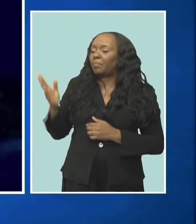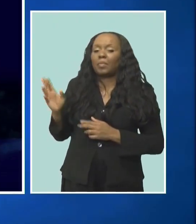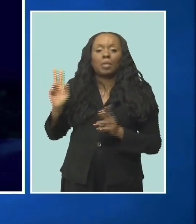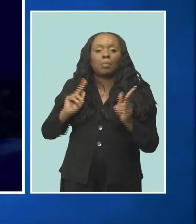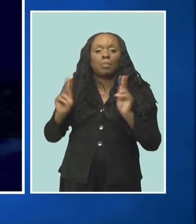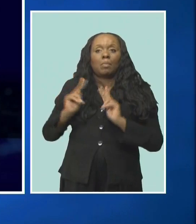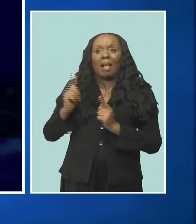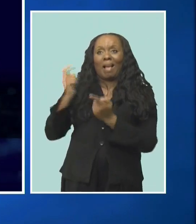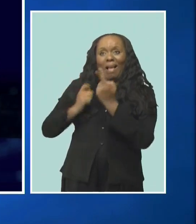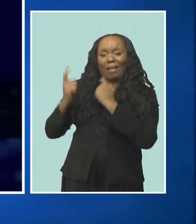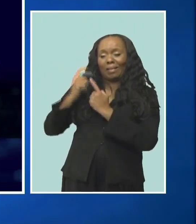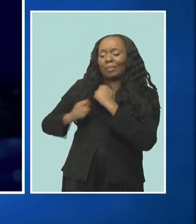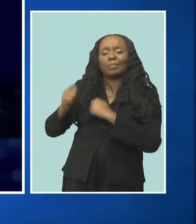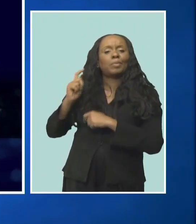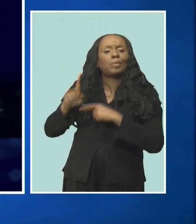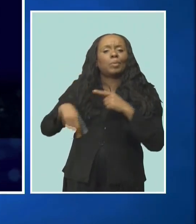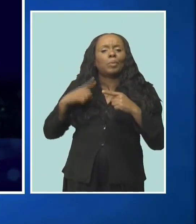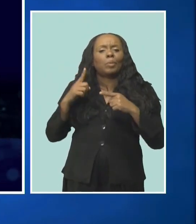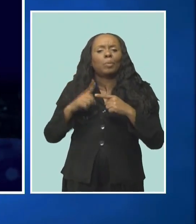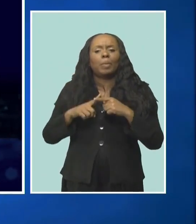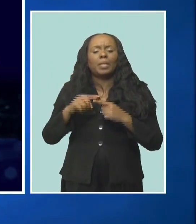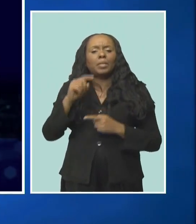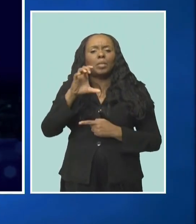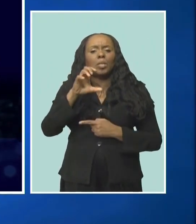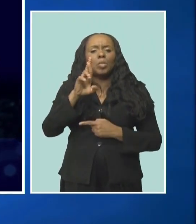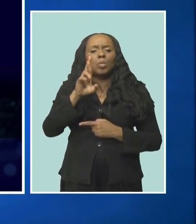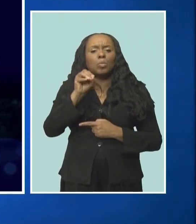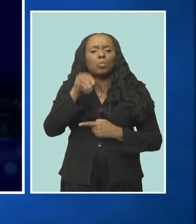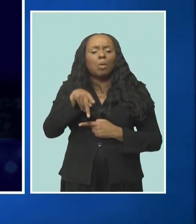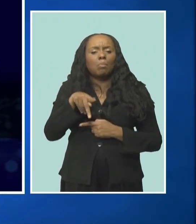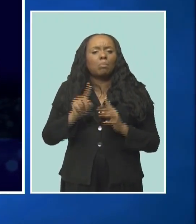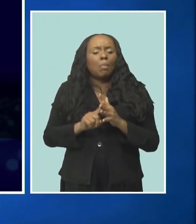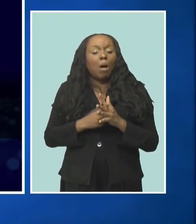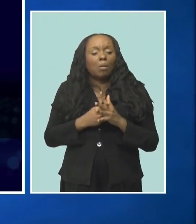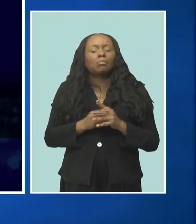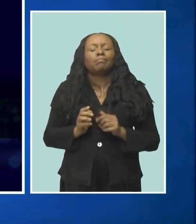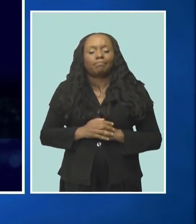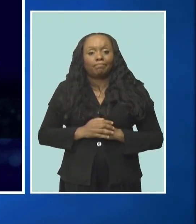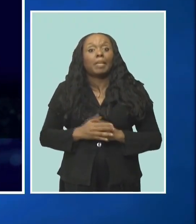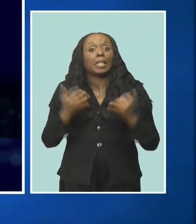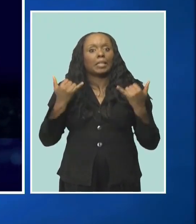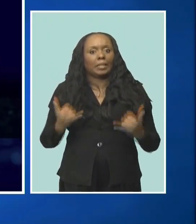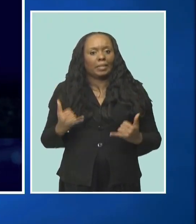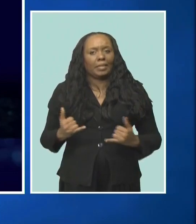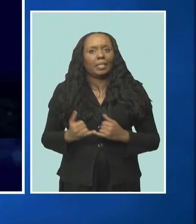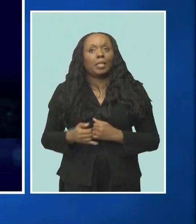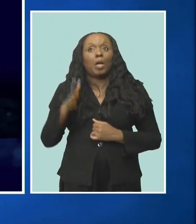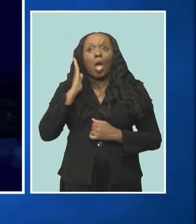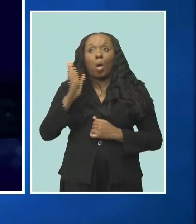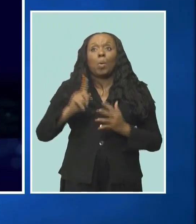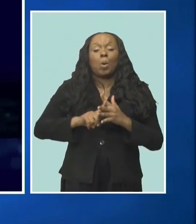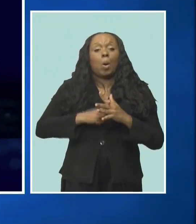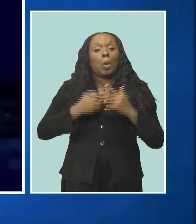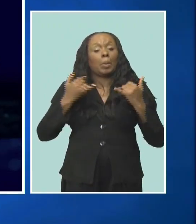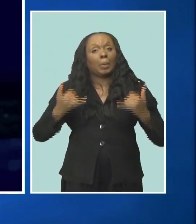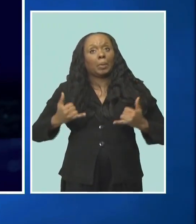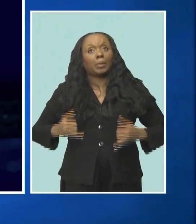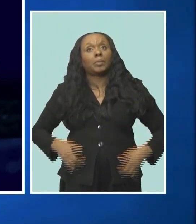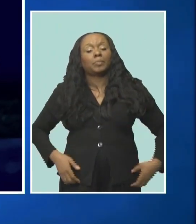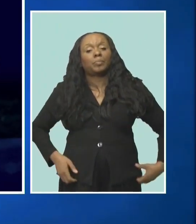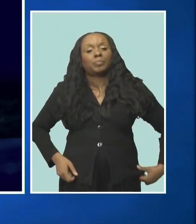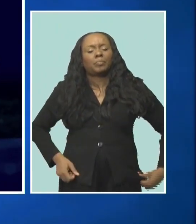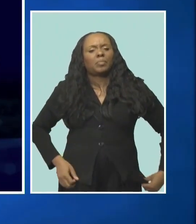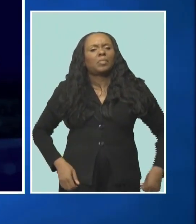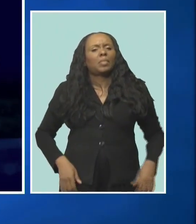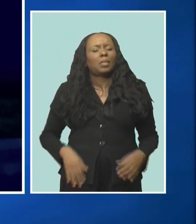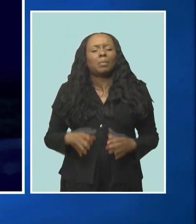start of the crop, which was announced to be starting today. Unfortunately, there was a slight